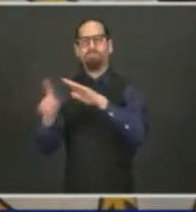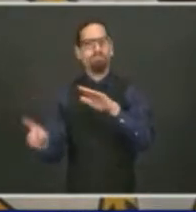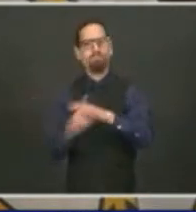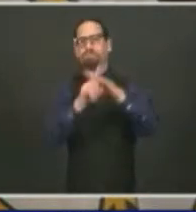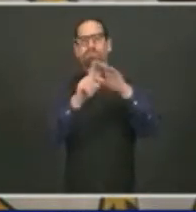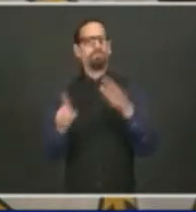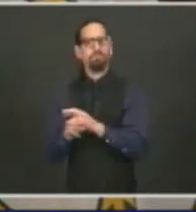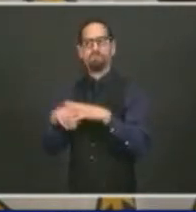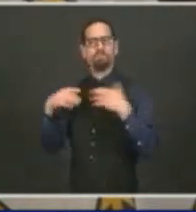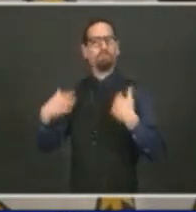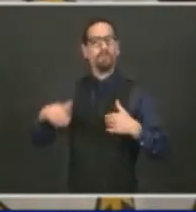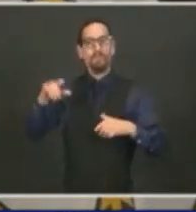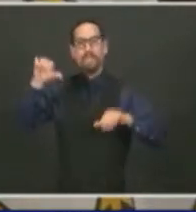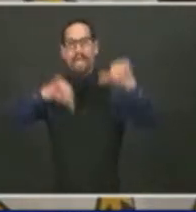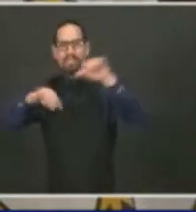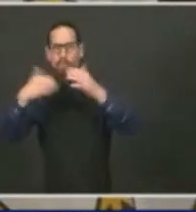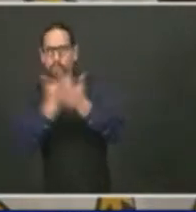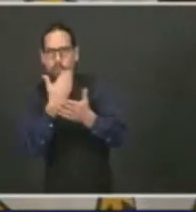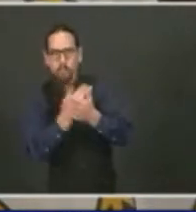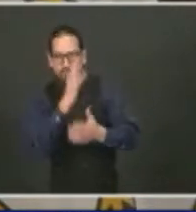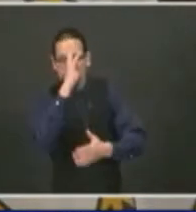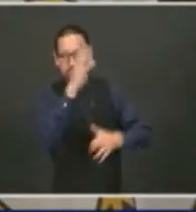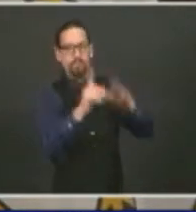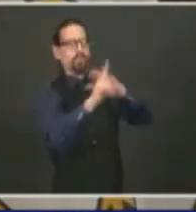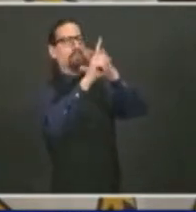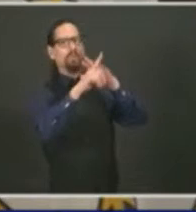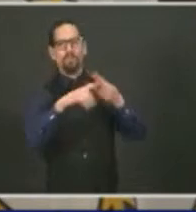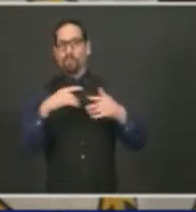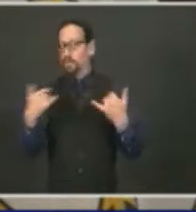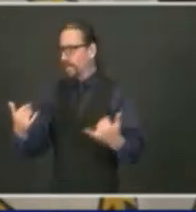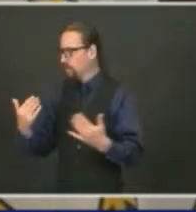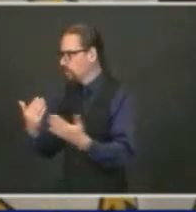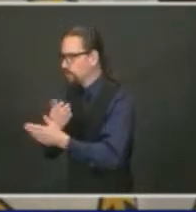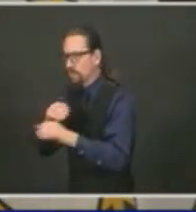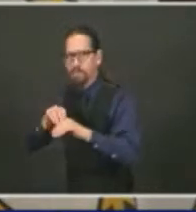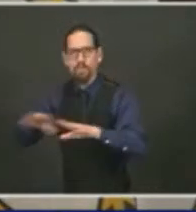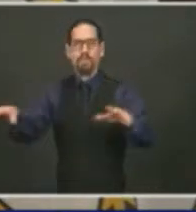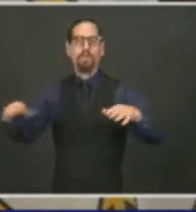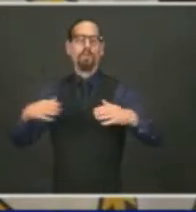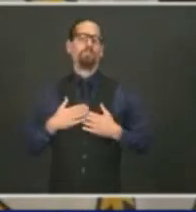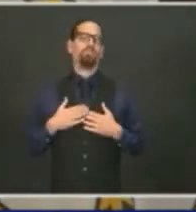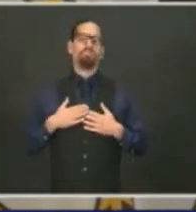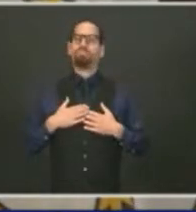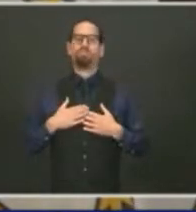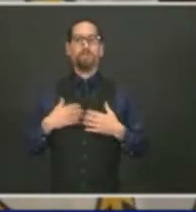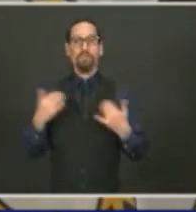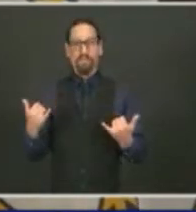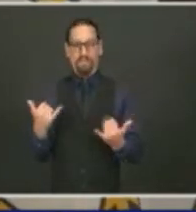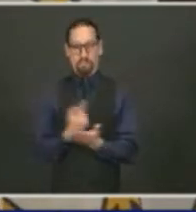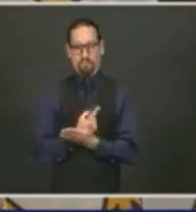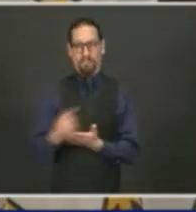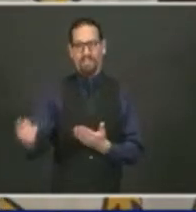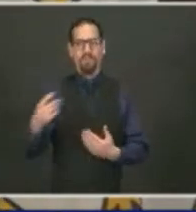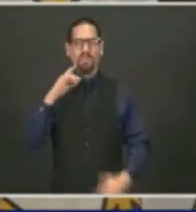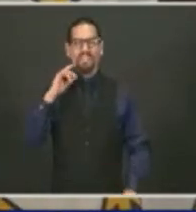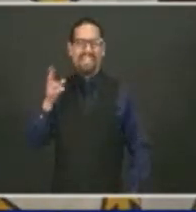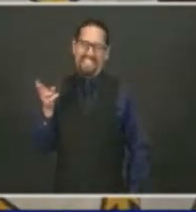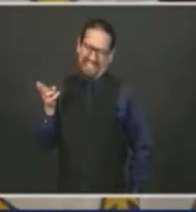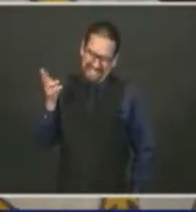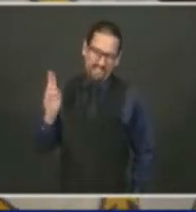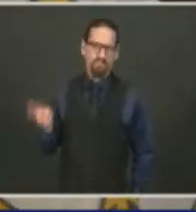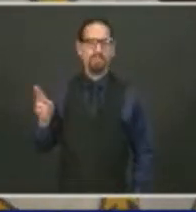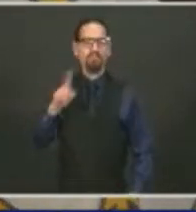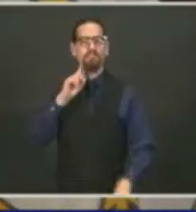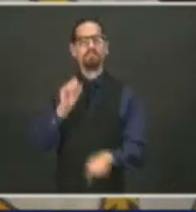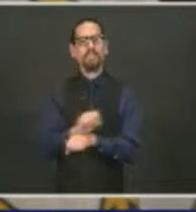lines. Make no mistake about it. Today, this week, is a historic moment towards getting to the end of the pandemic. We have a lot of